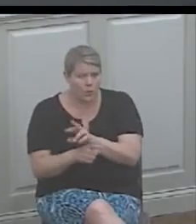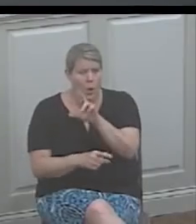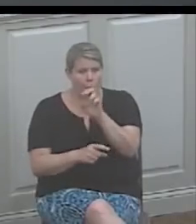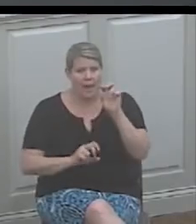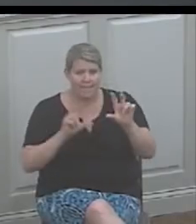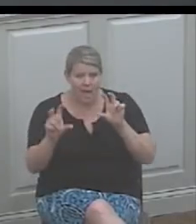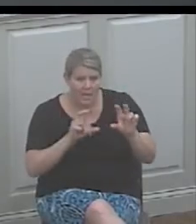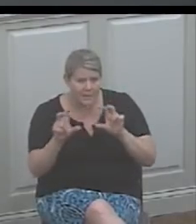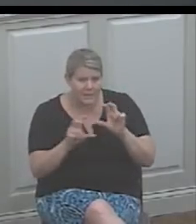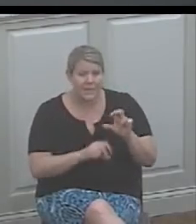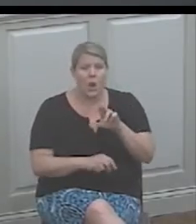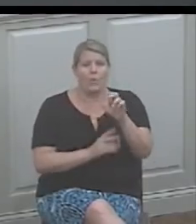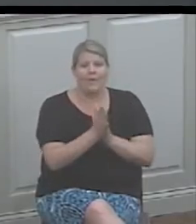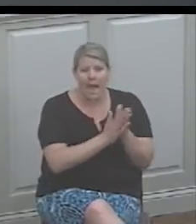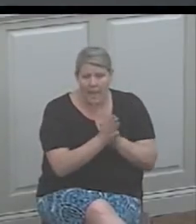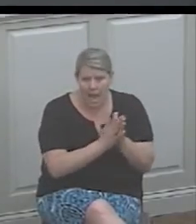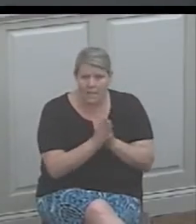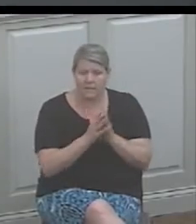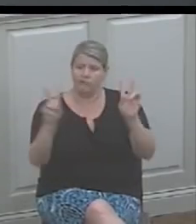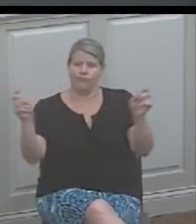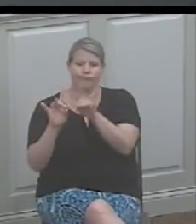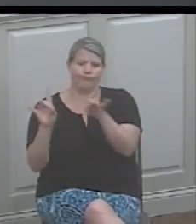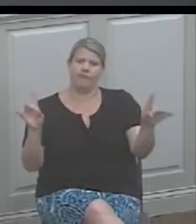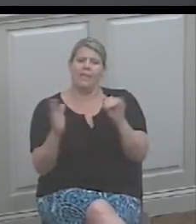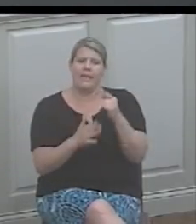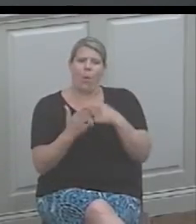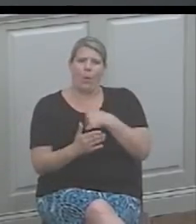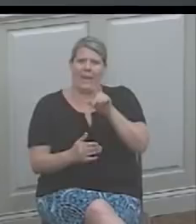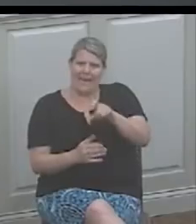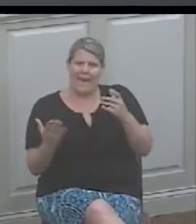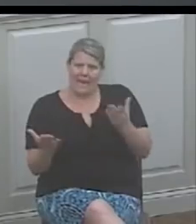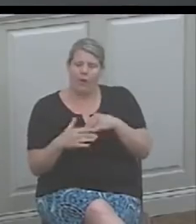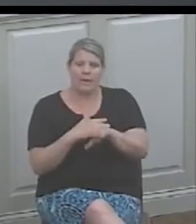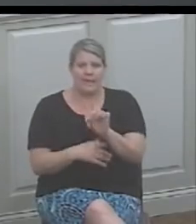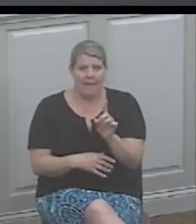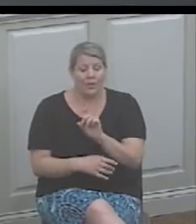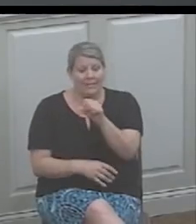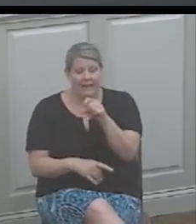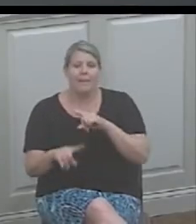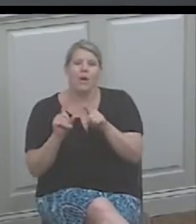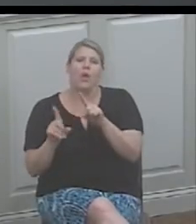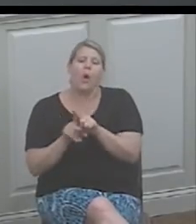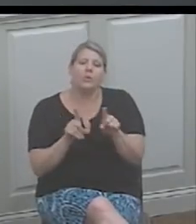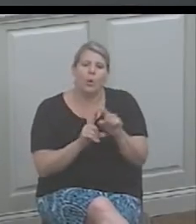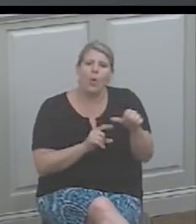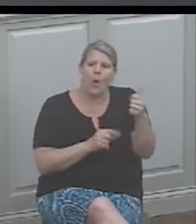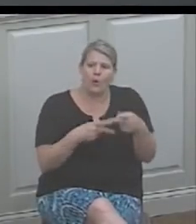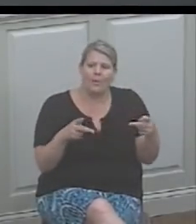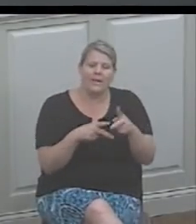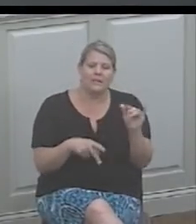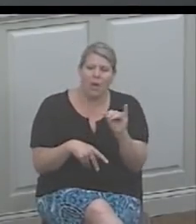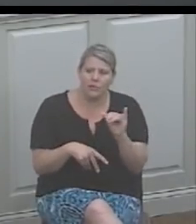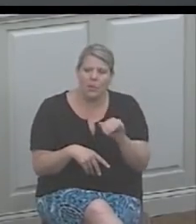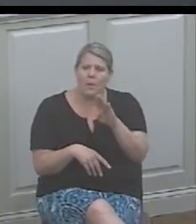revitalize. That is what we need in our community, not just in the City of Danville. I've had, thanks to you, I The Boyle Landmark